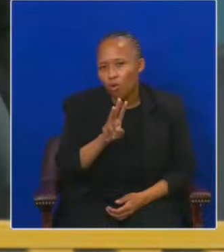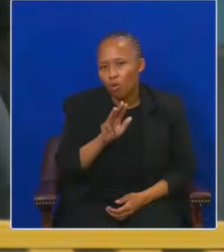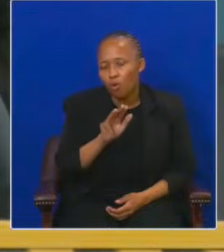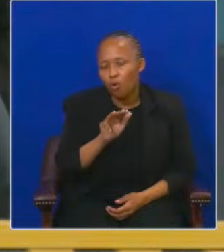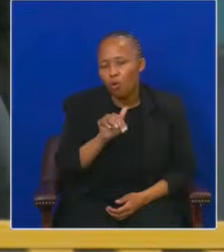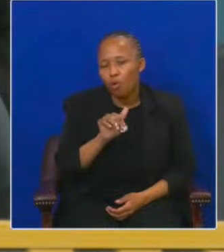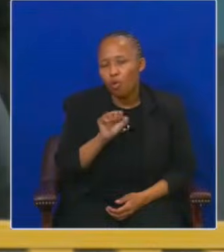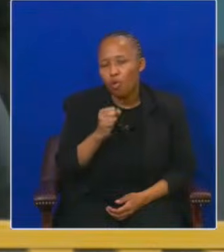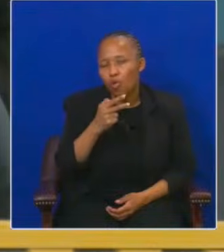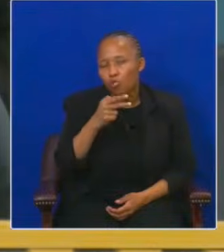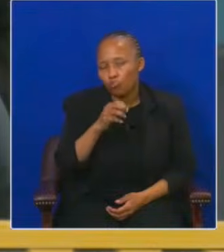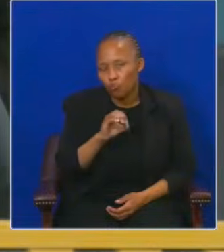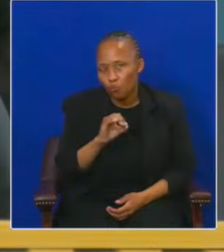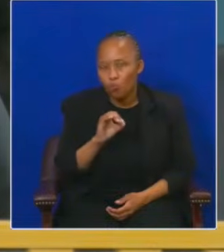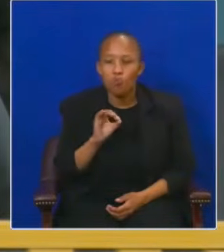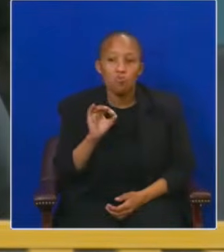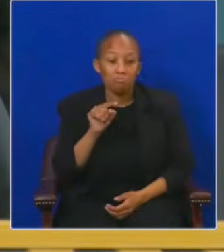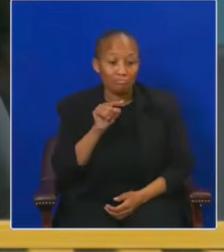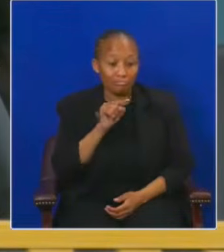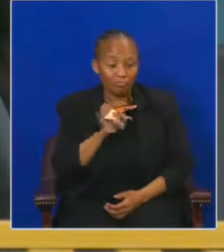girlfriend?